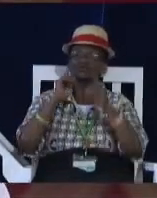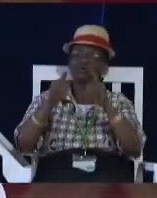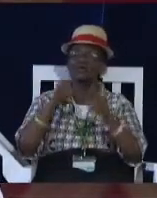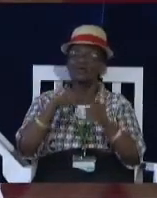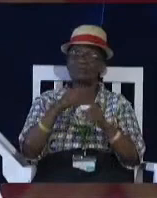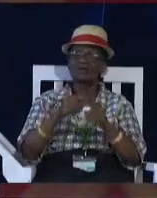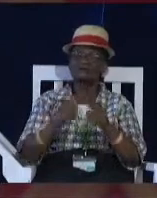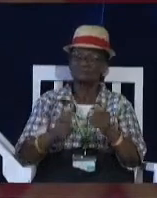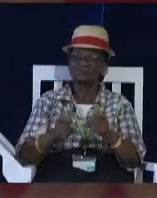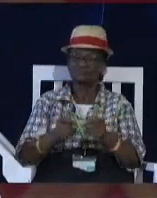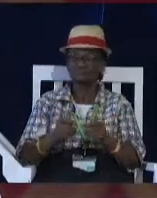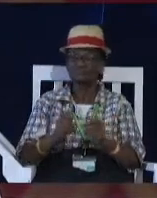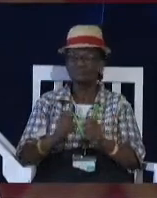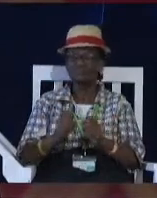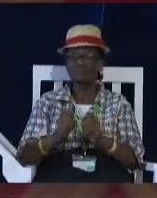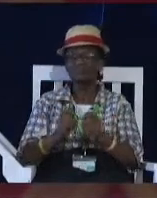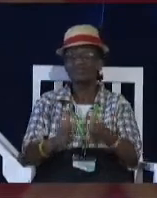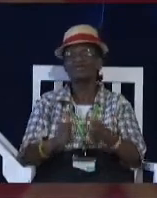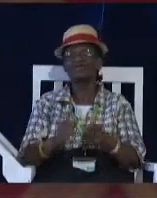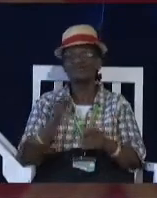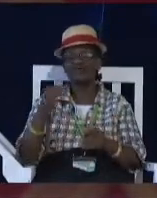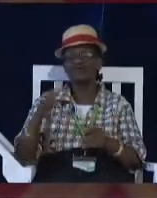of healings.